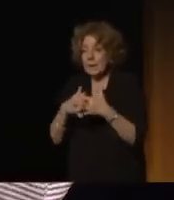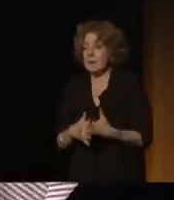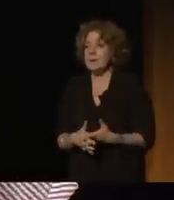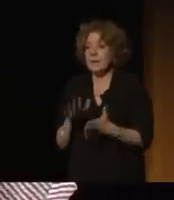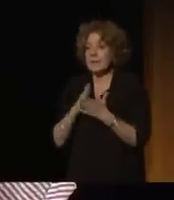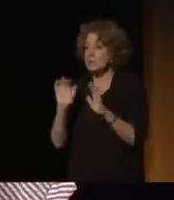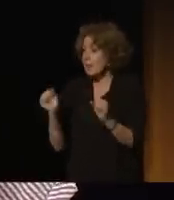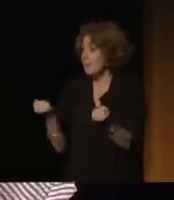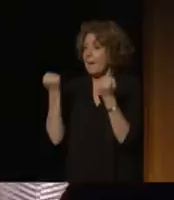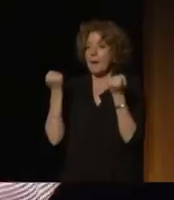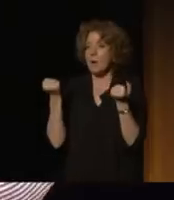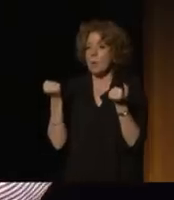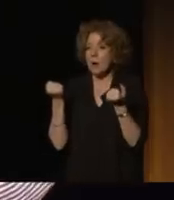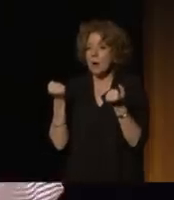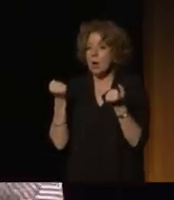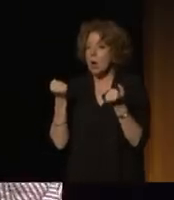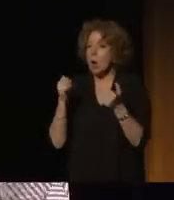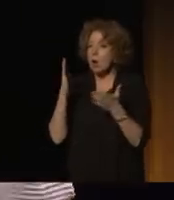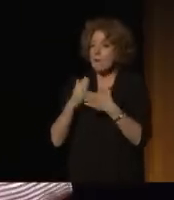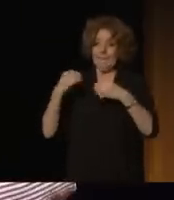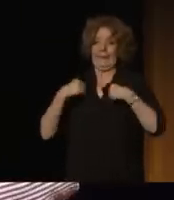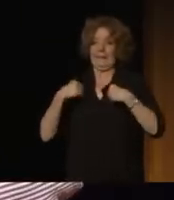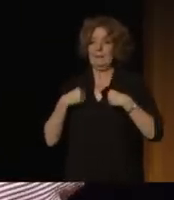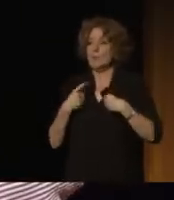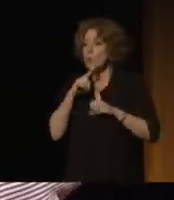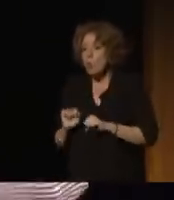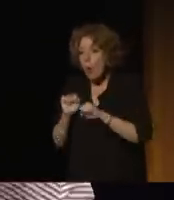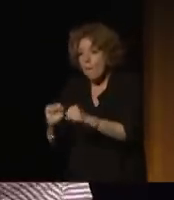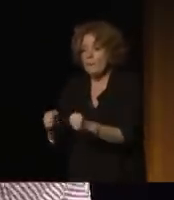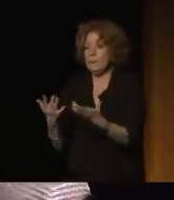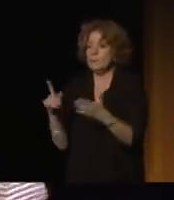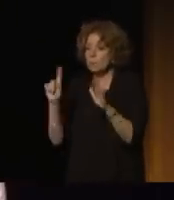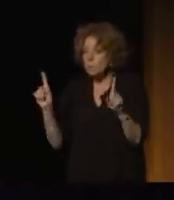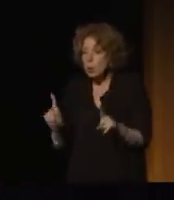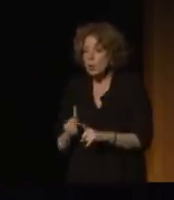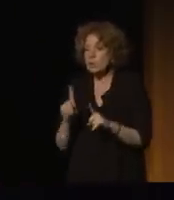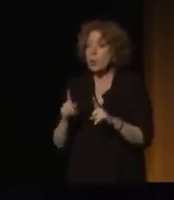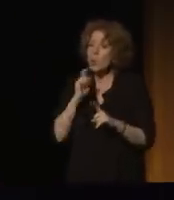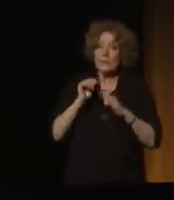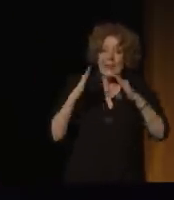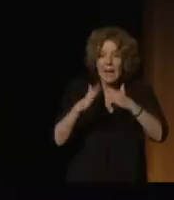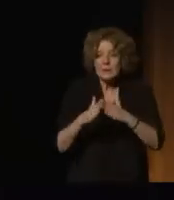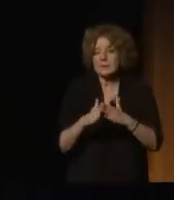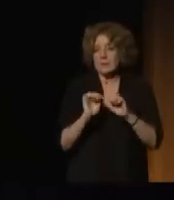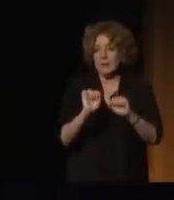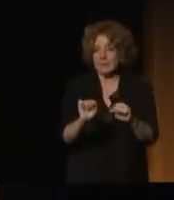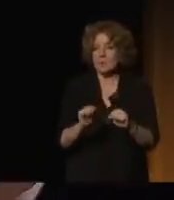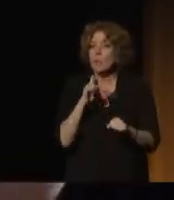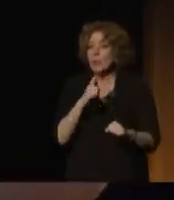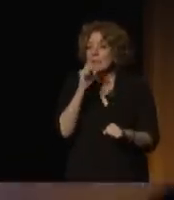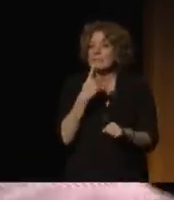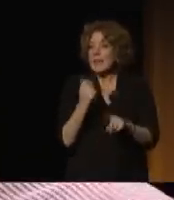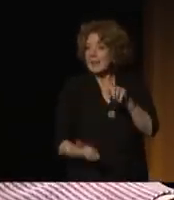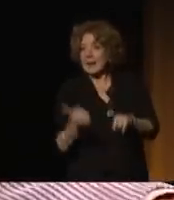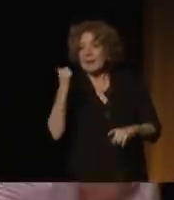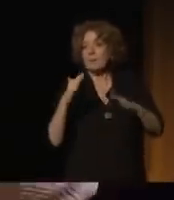it's the power, you know, of capitalism. Who owns it? Mm. You know, whose house is it? Who can say, get out of my house? You